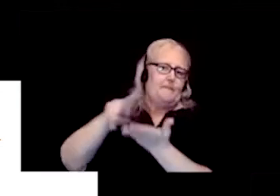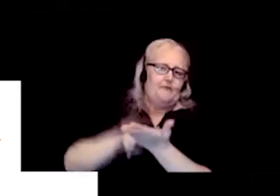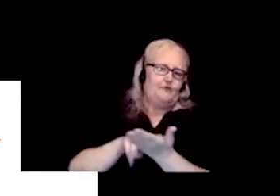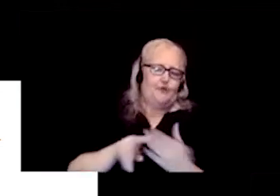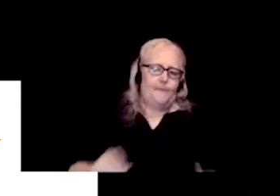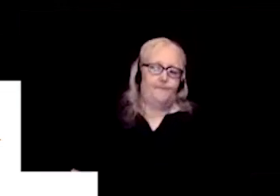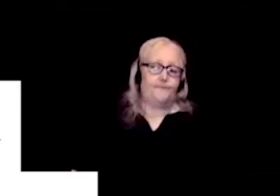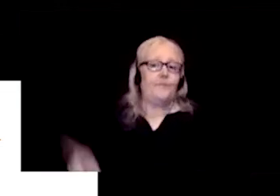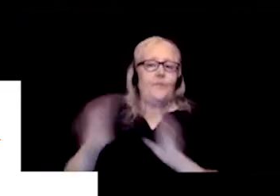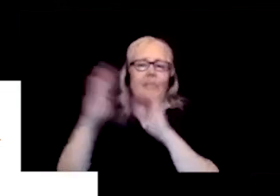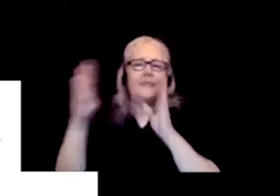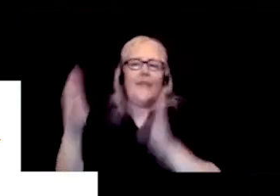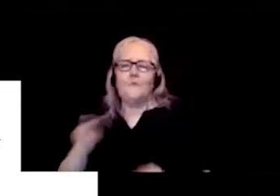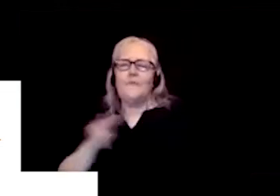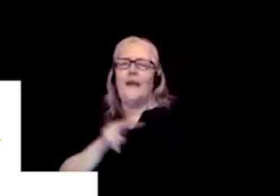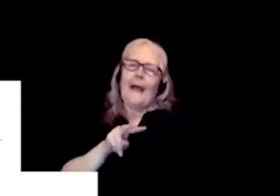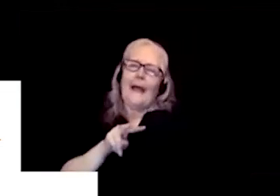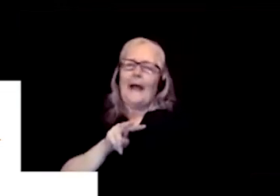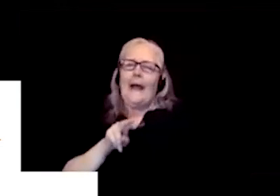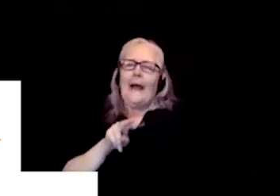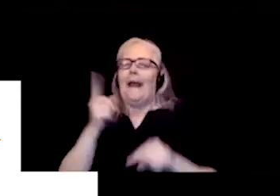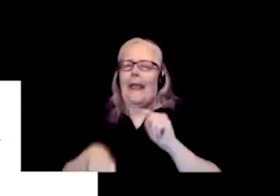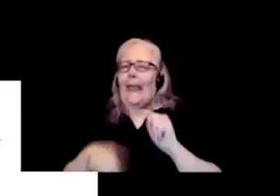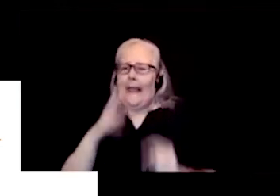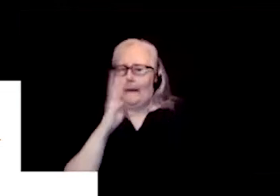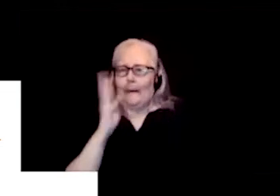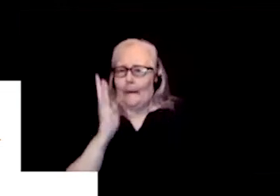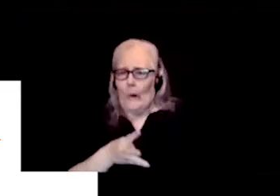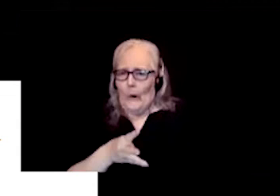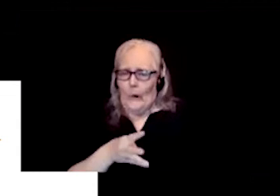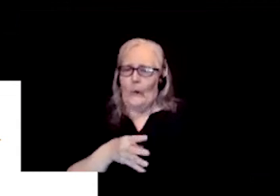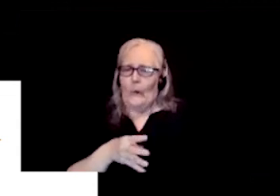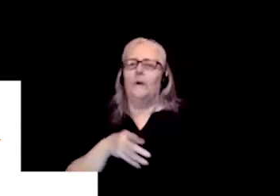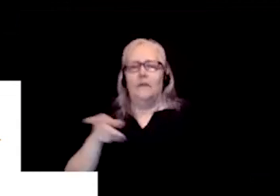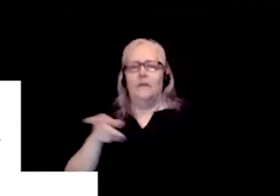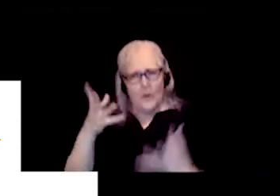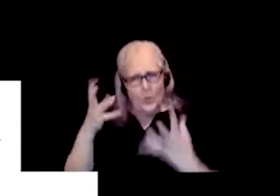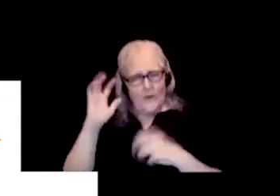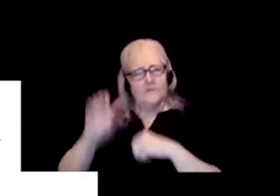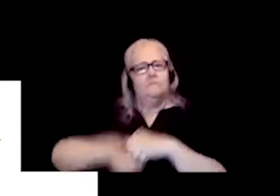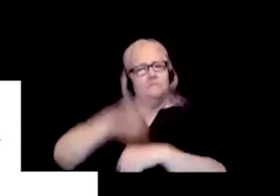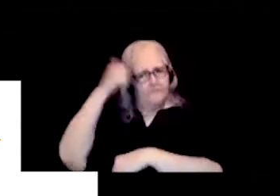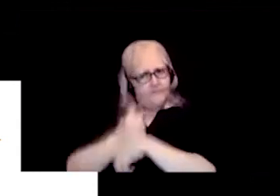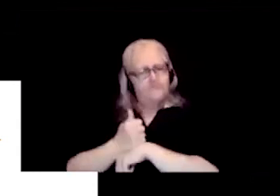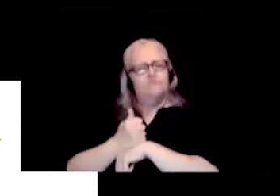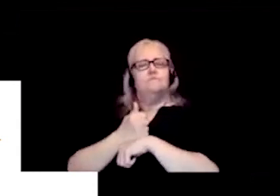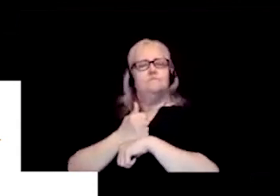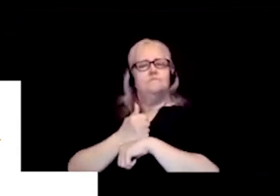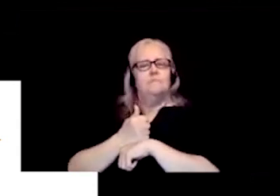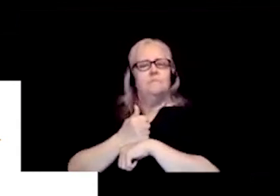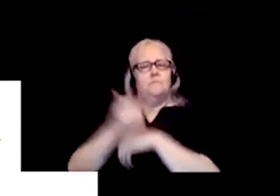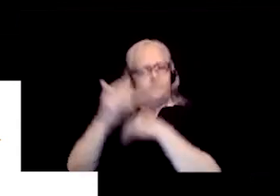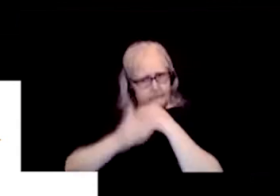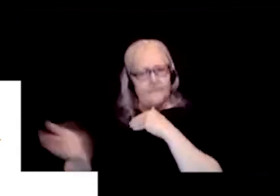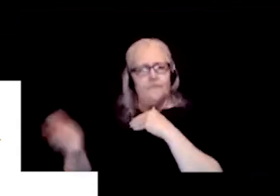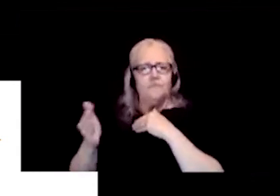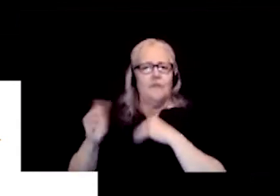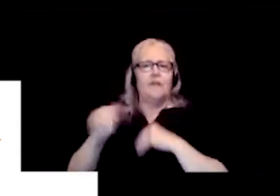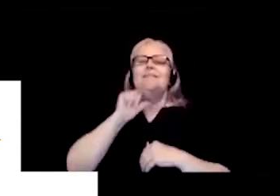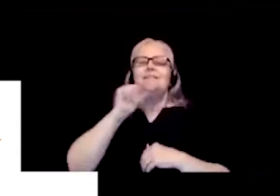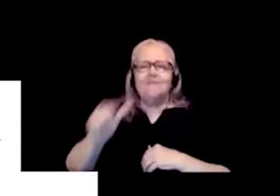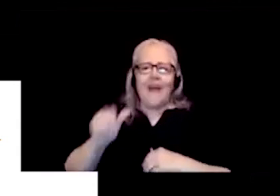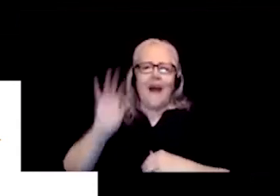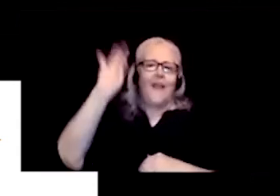they couldn't let that go. They had to set the case once and for all that it was not the federal government's